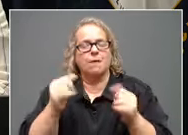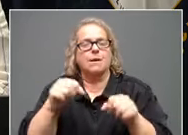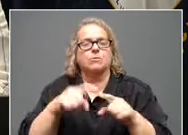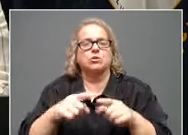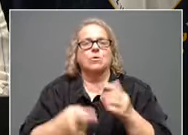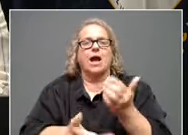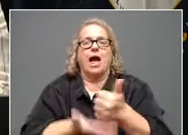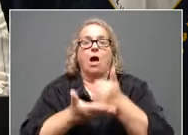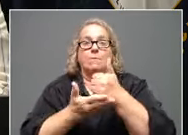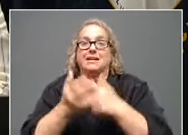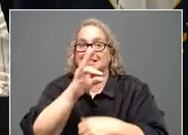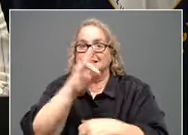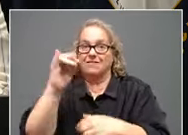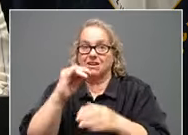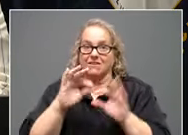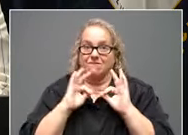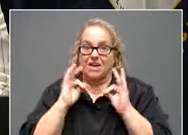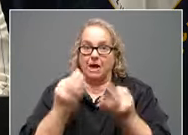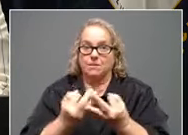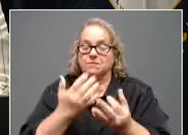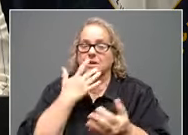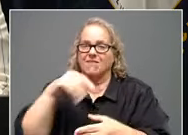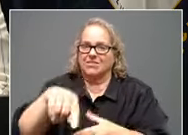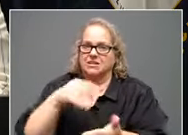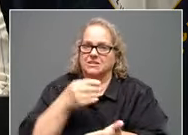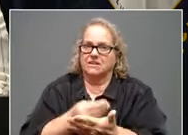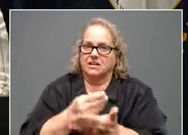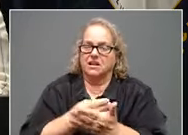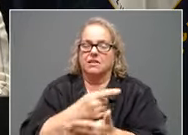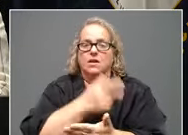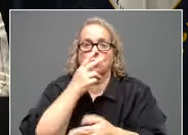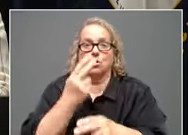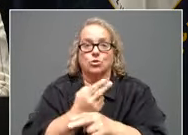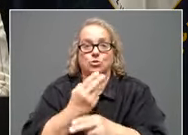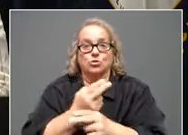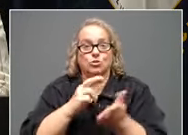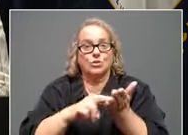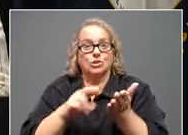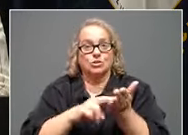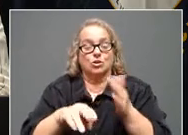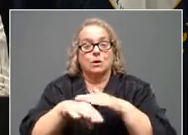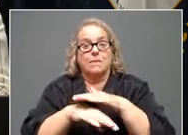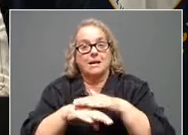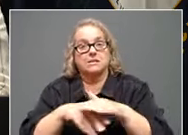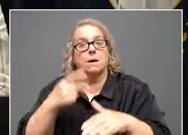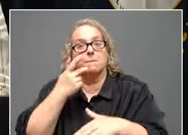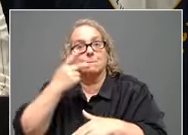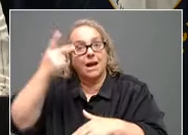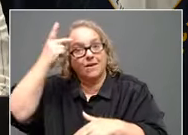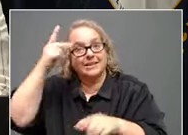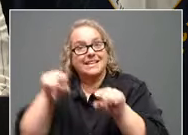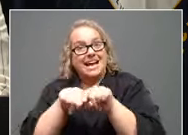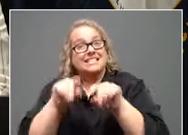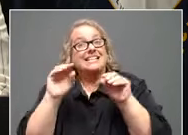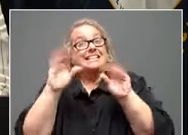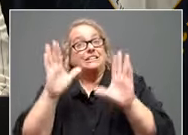families because of this funding. They're going to be using research-based parents as teachers curriculum, and the